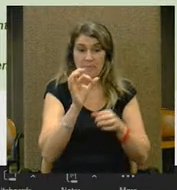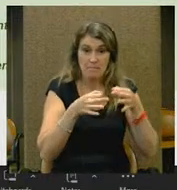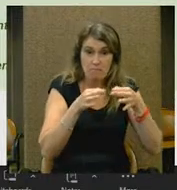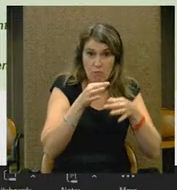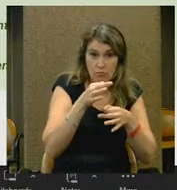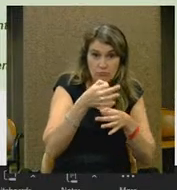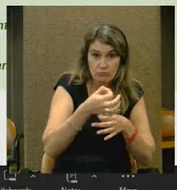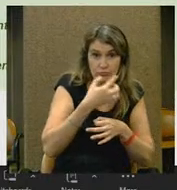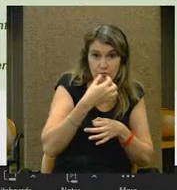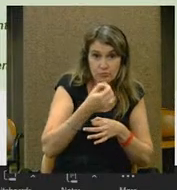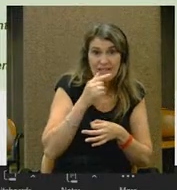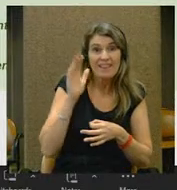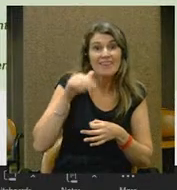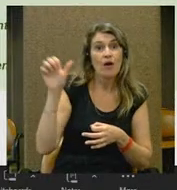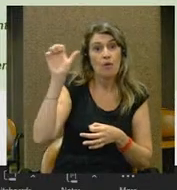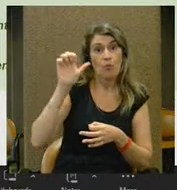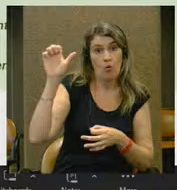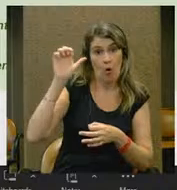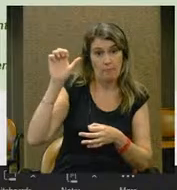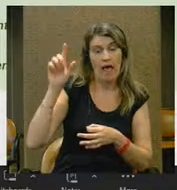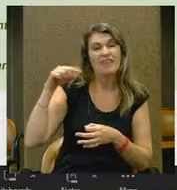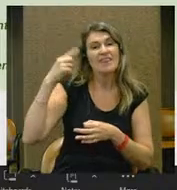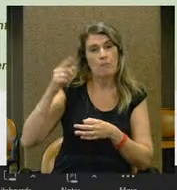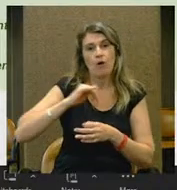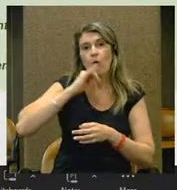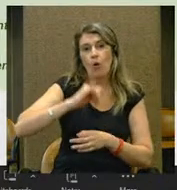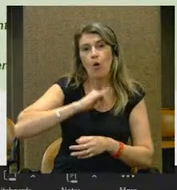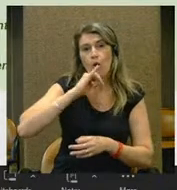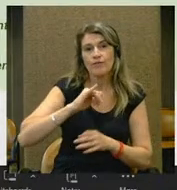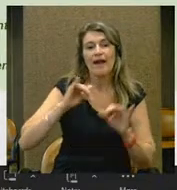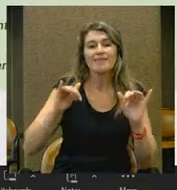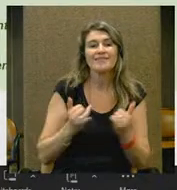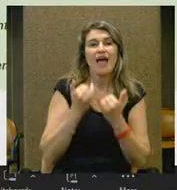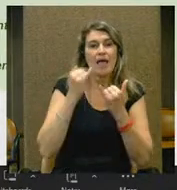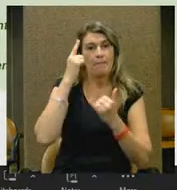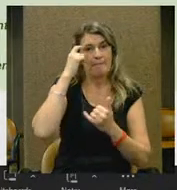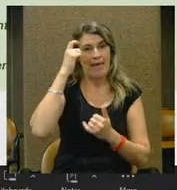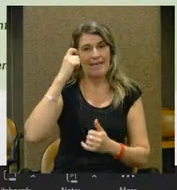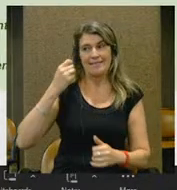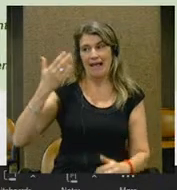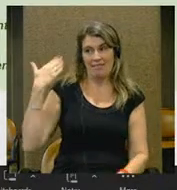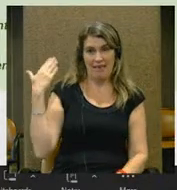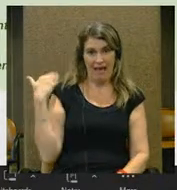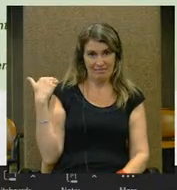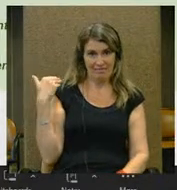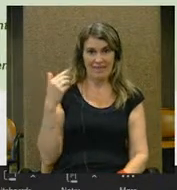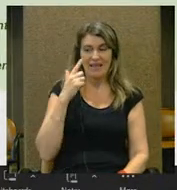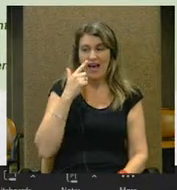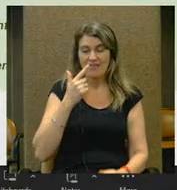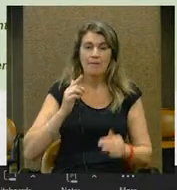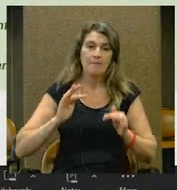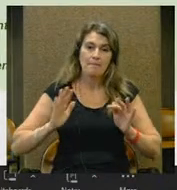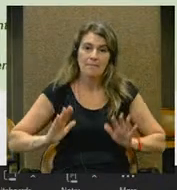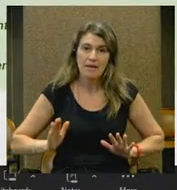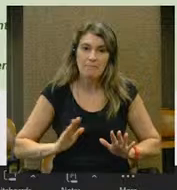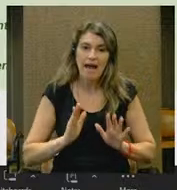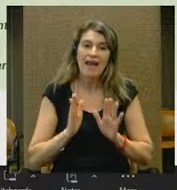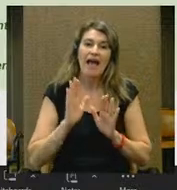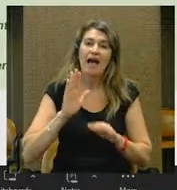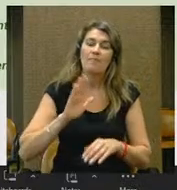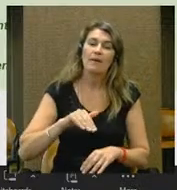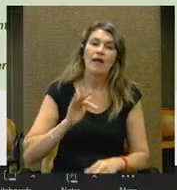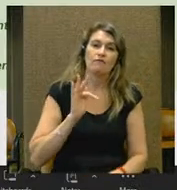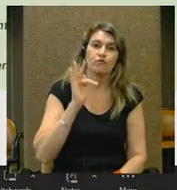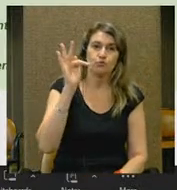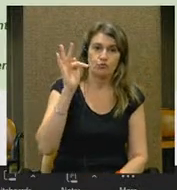talk about what we can learn from the past experiences and what we can expect and how we can plan